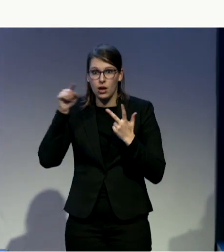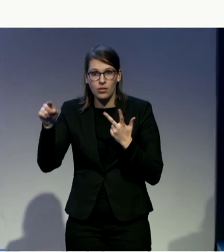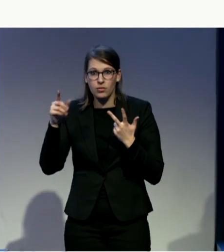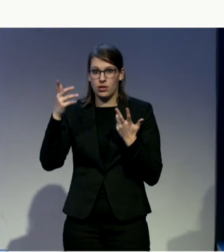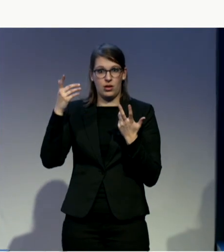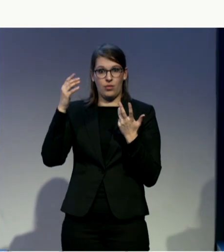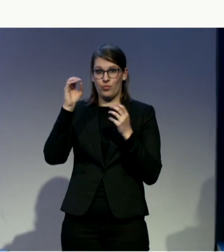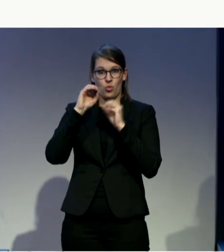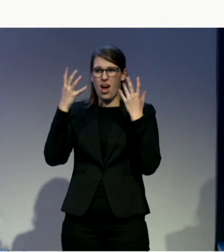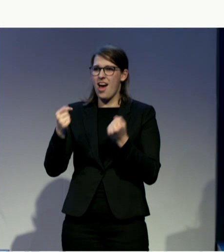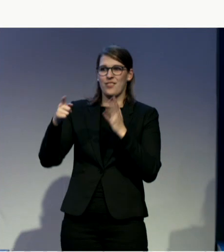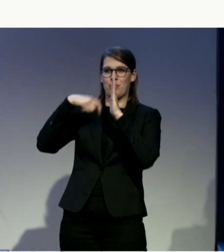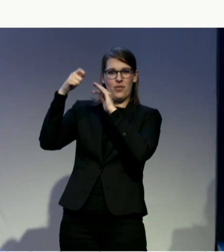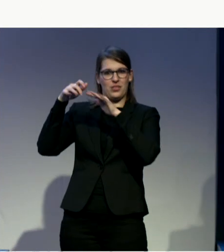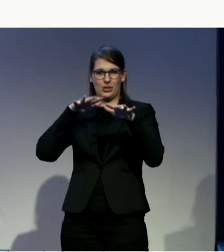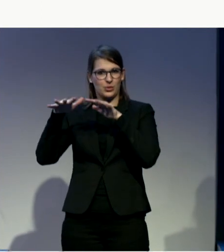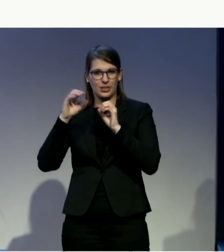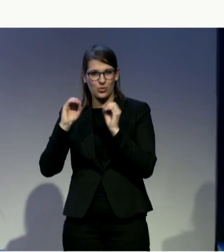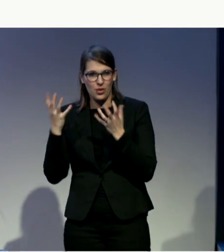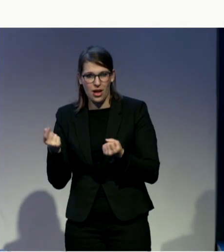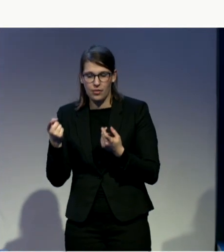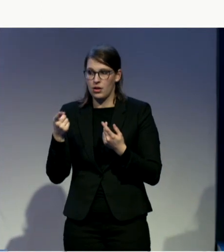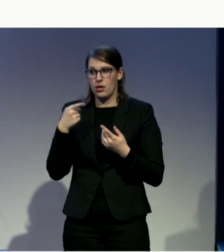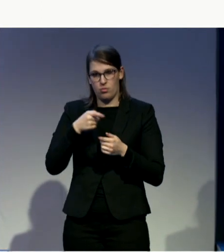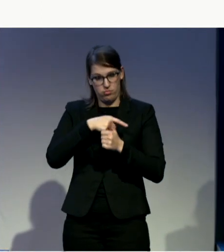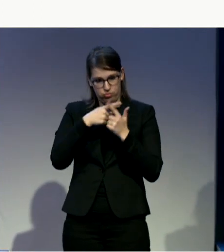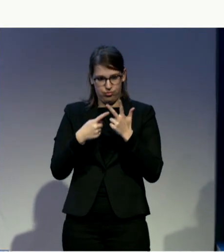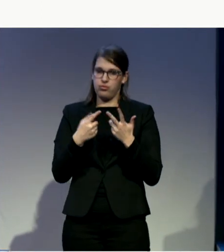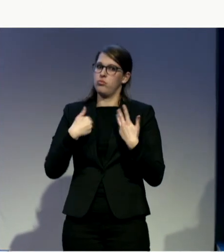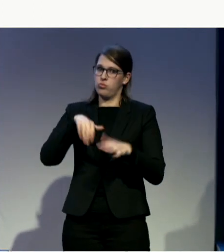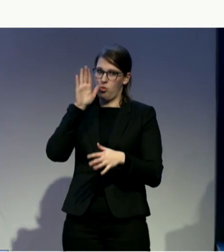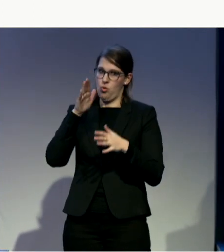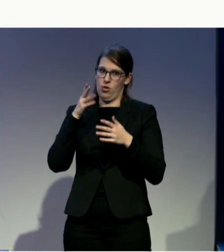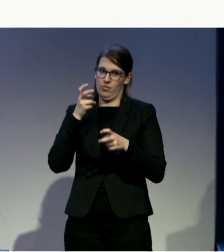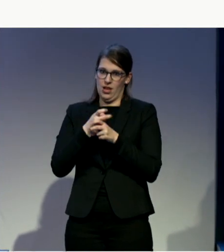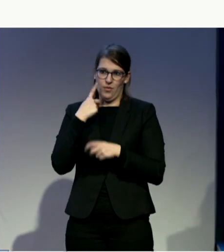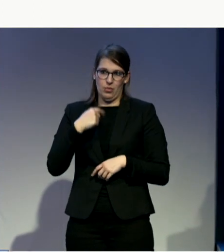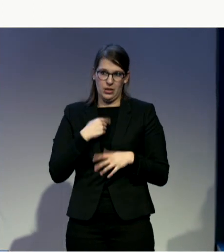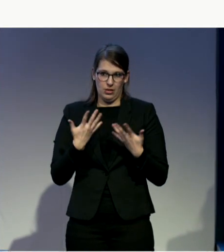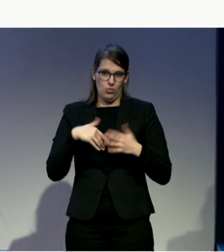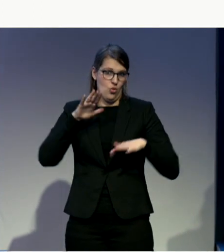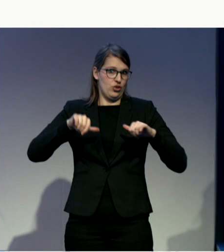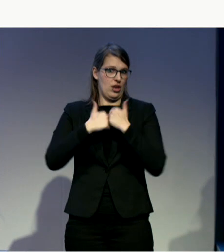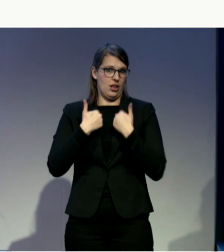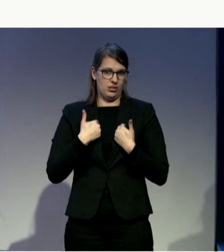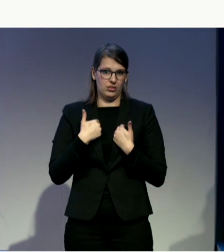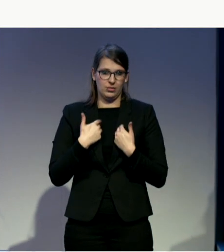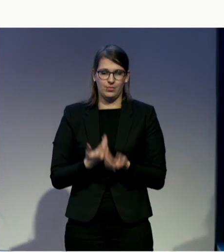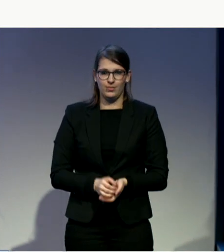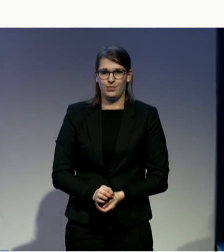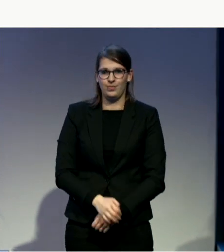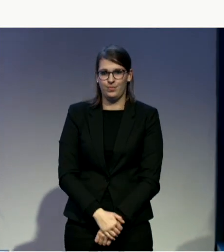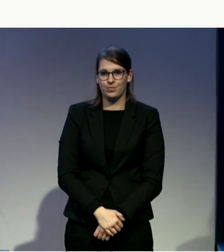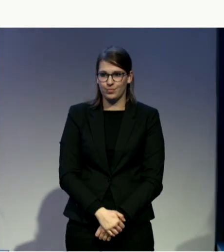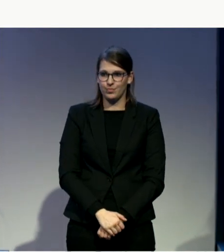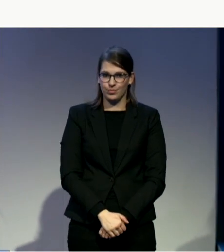very difficult question for me to answer. Thank you. I like to ask difficult questions. I guess to